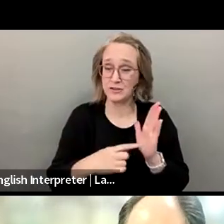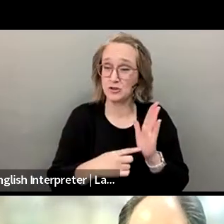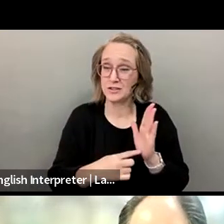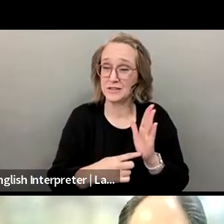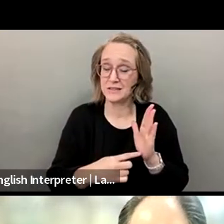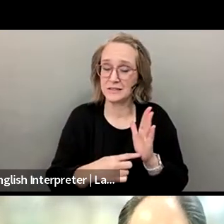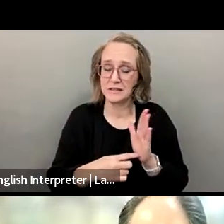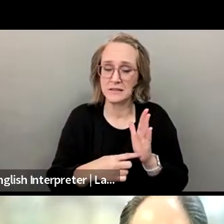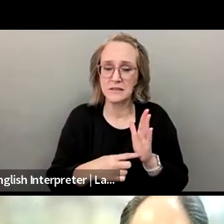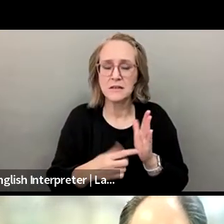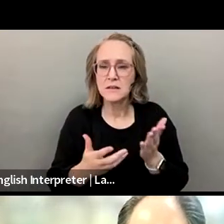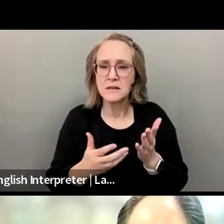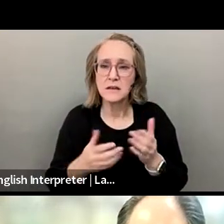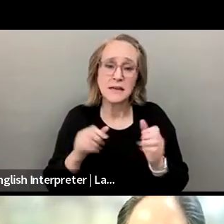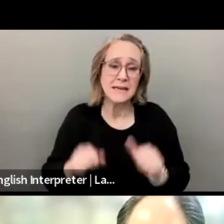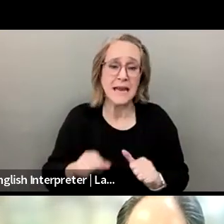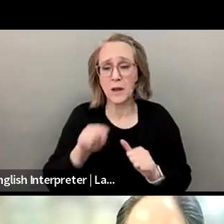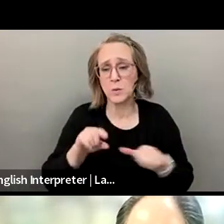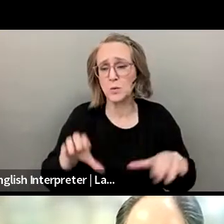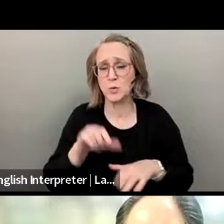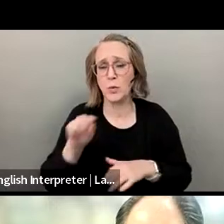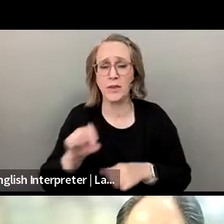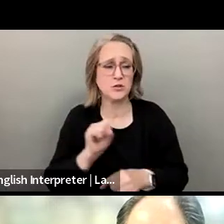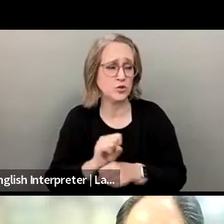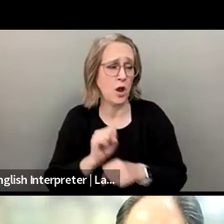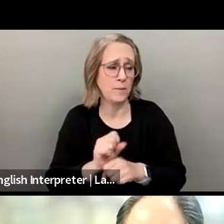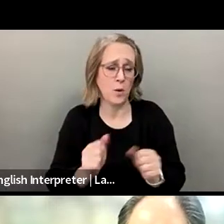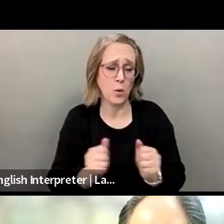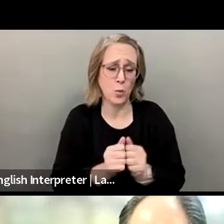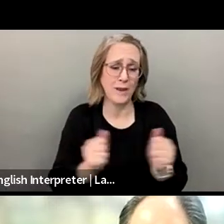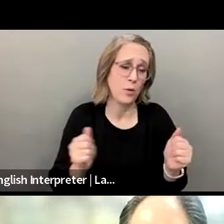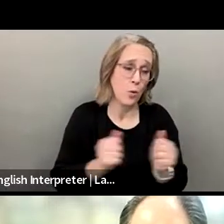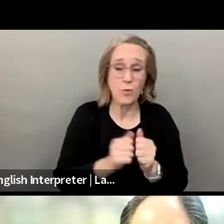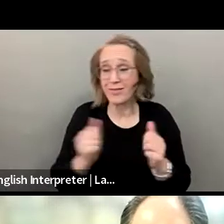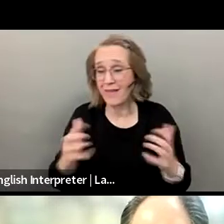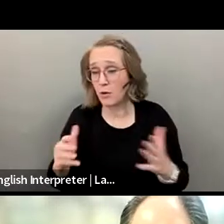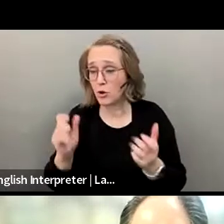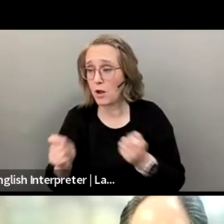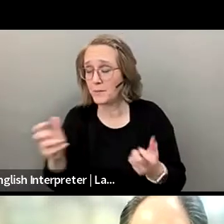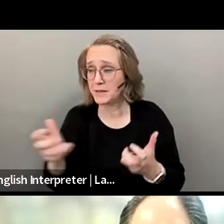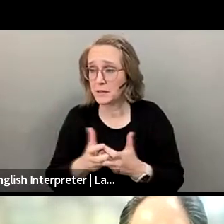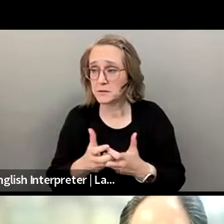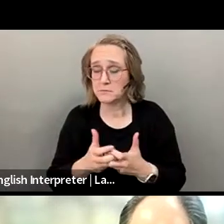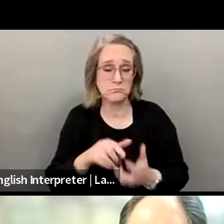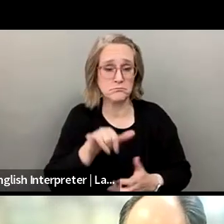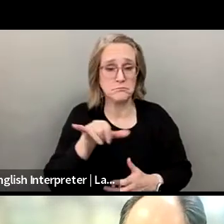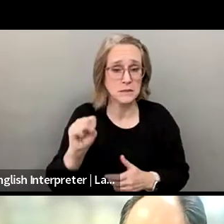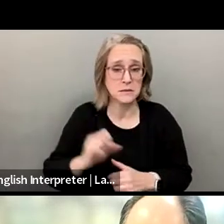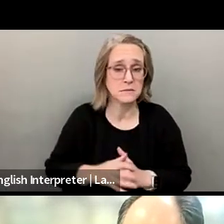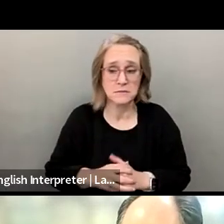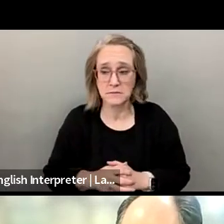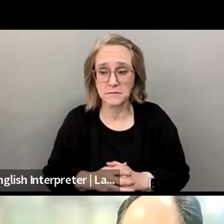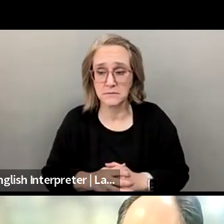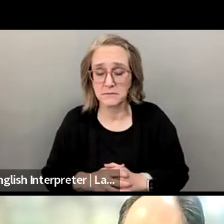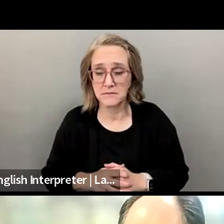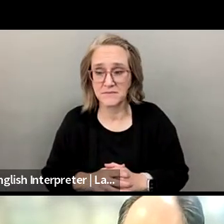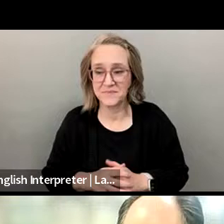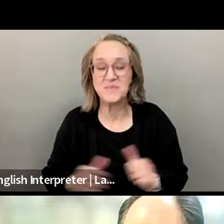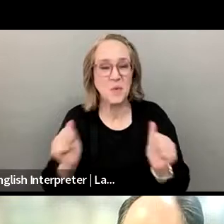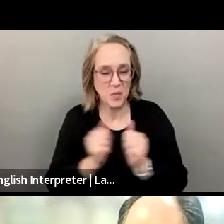going to ask, can you do this job with or without an accommodation? Just simply say yes. Because